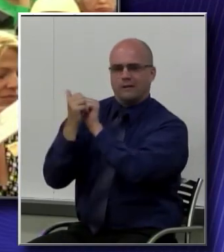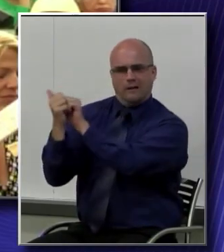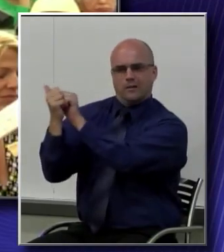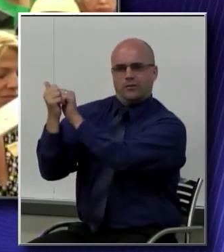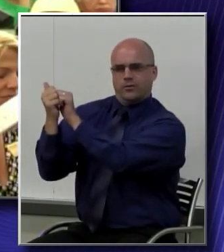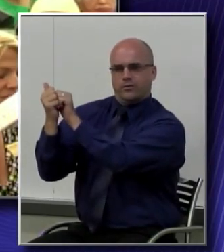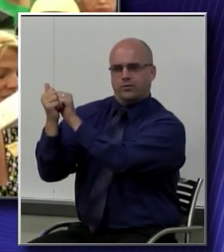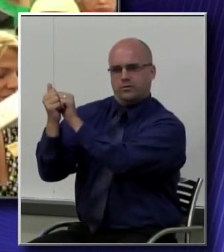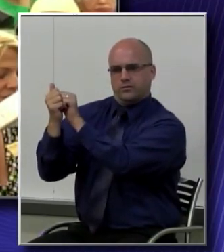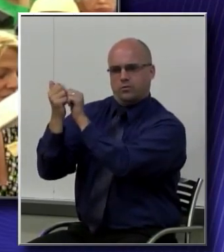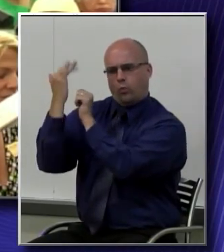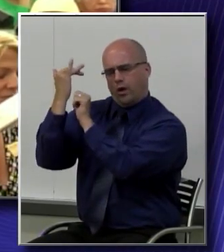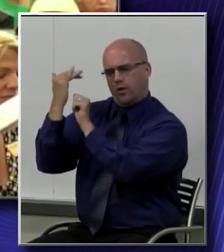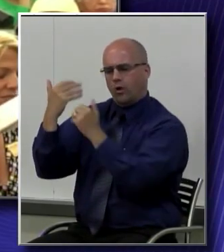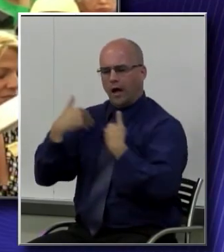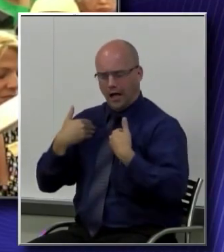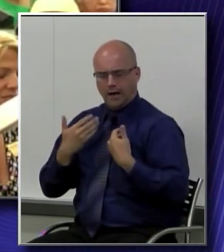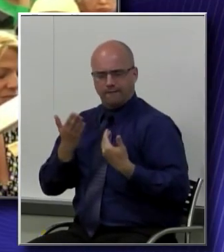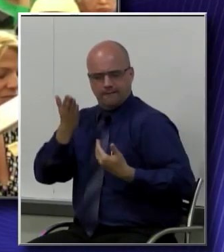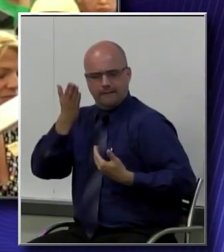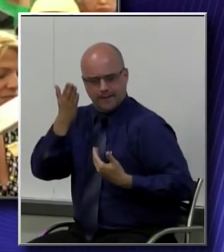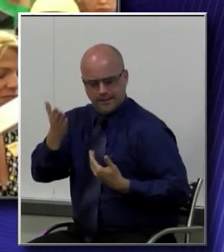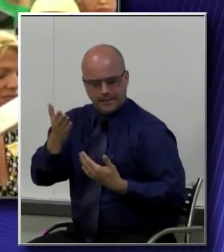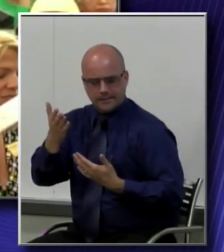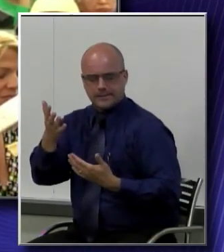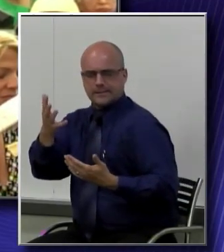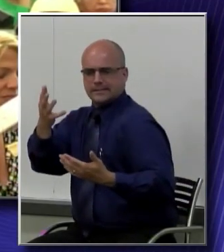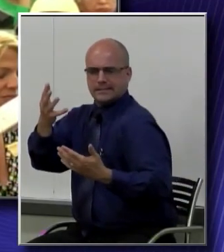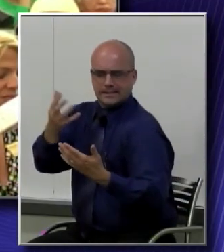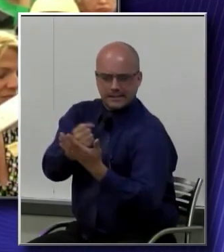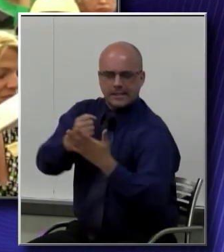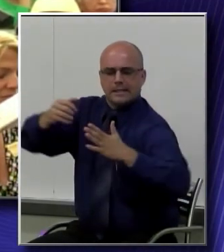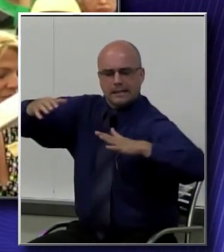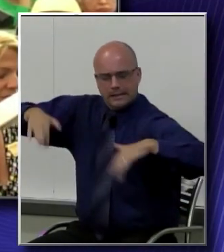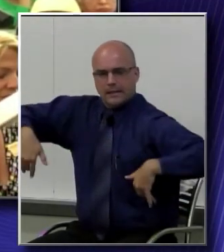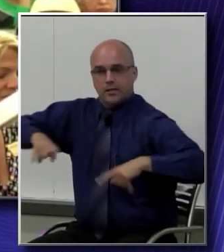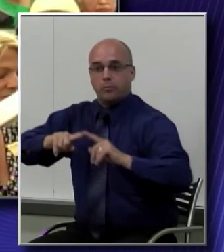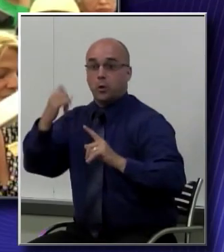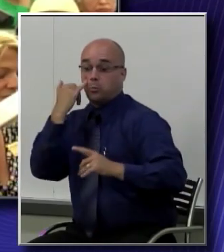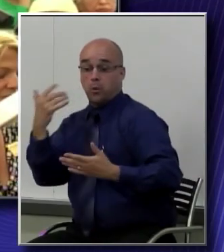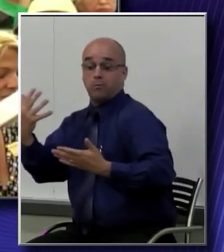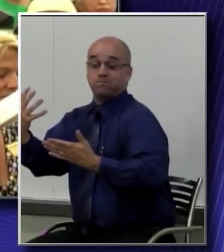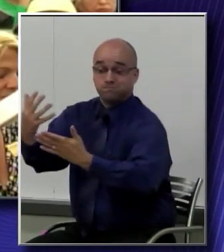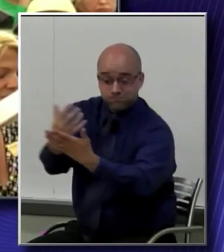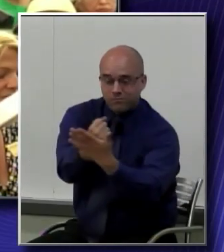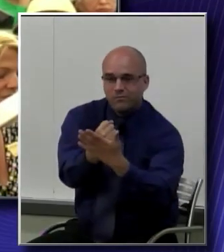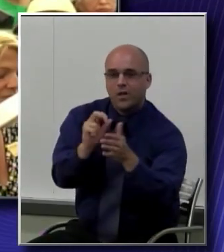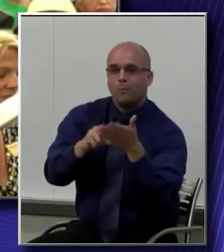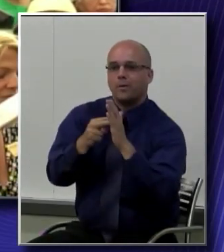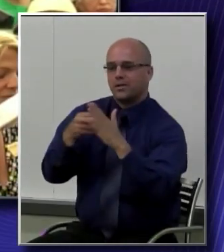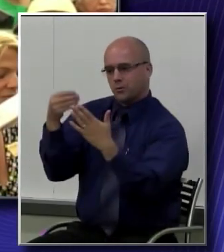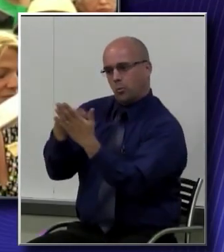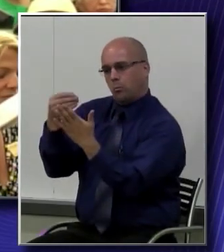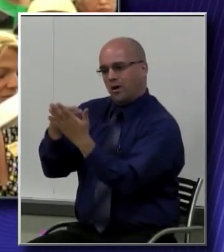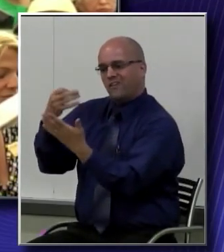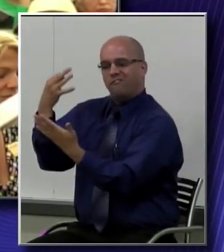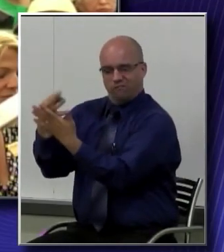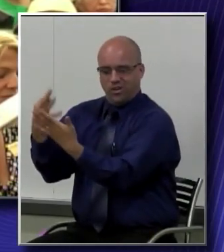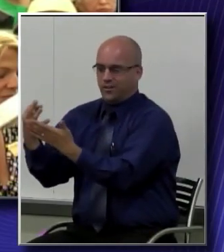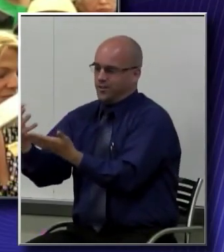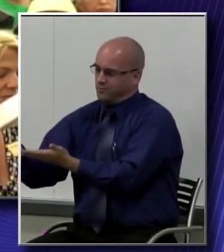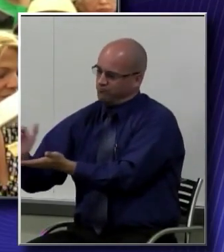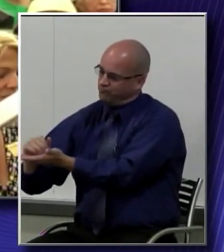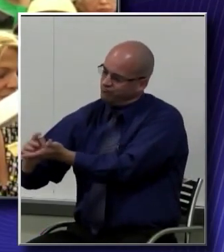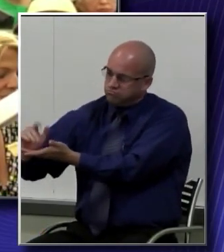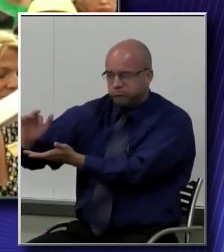is untapped potential to bring in lots and lots of funding for many, many resources that